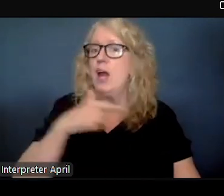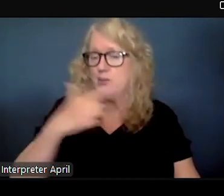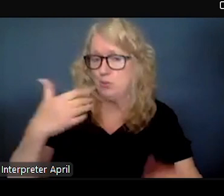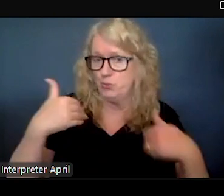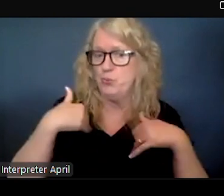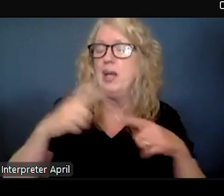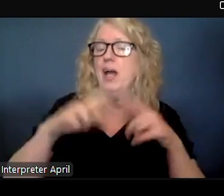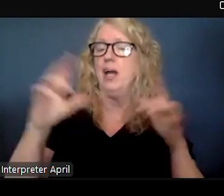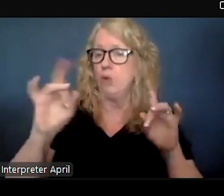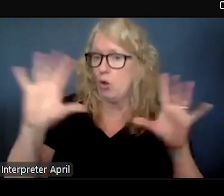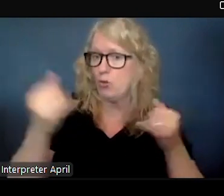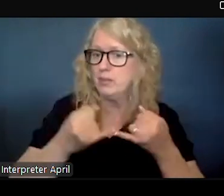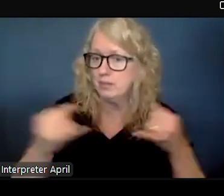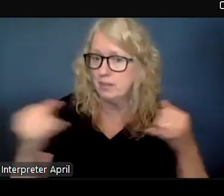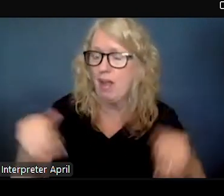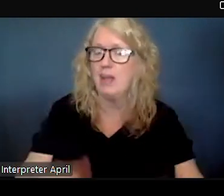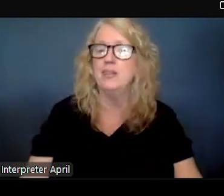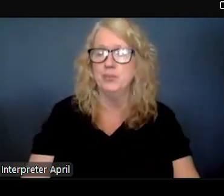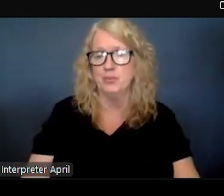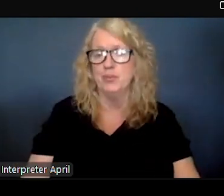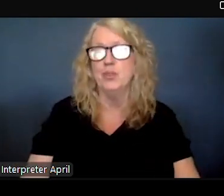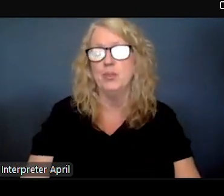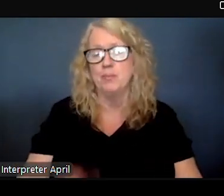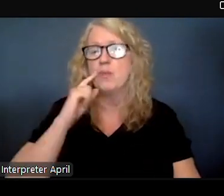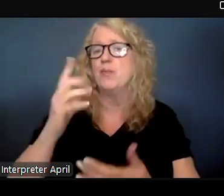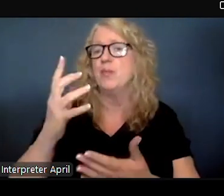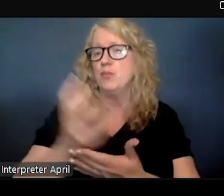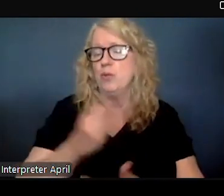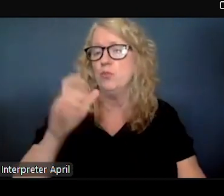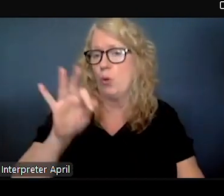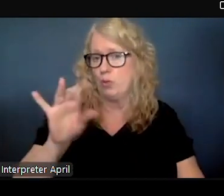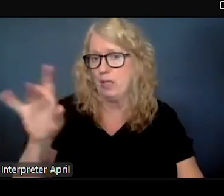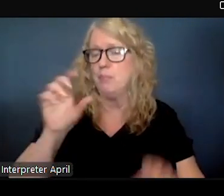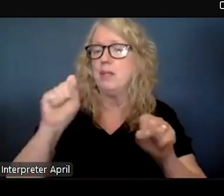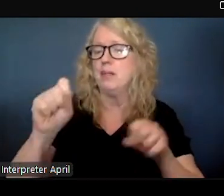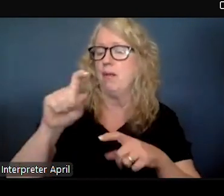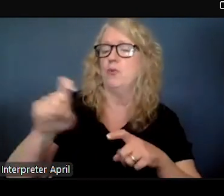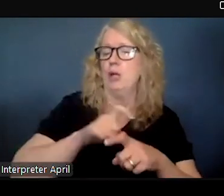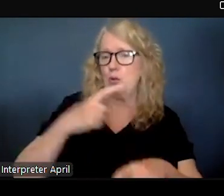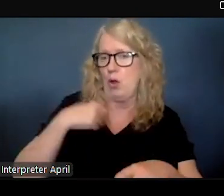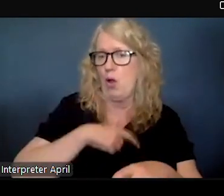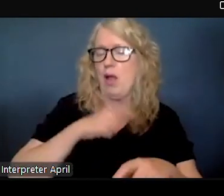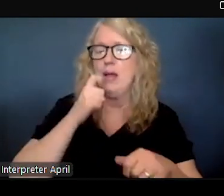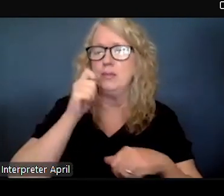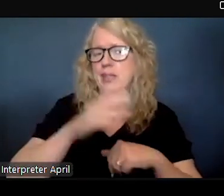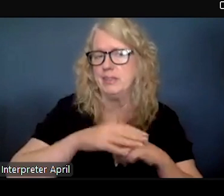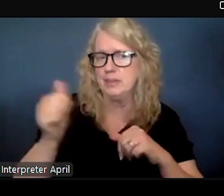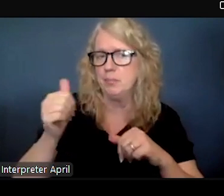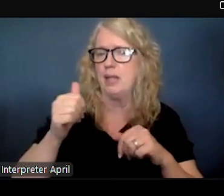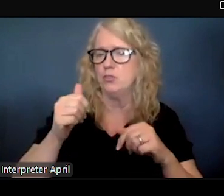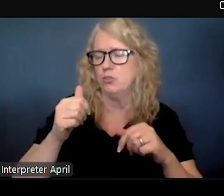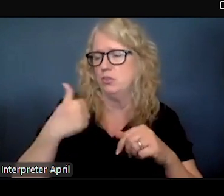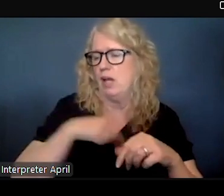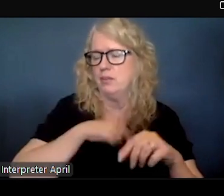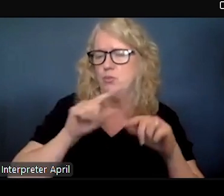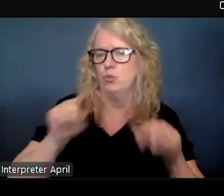our crisis line that's utilized. So 988 can call us and dispatch us. We have close